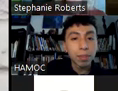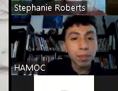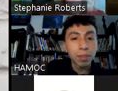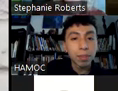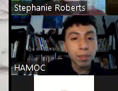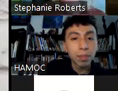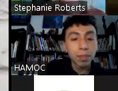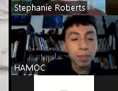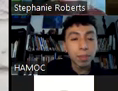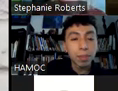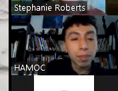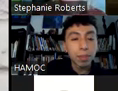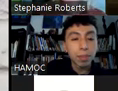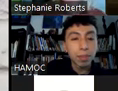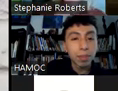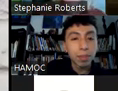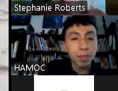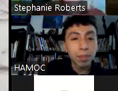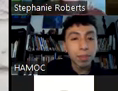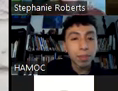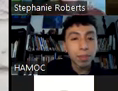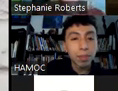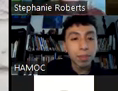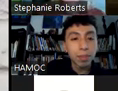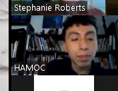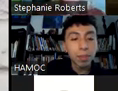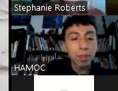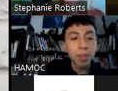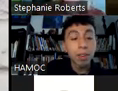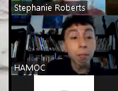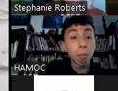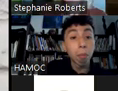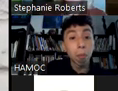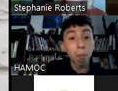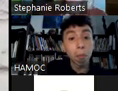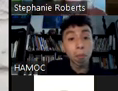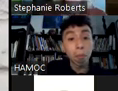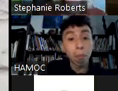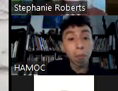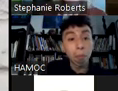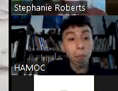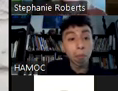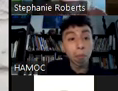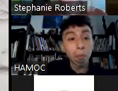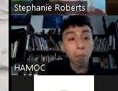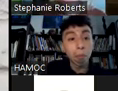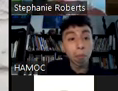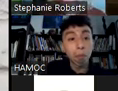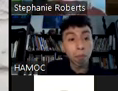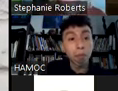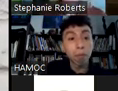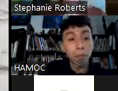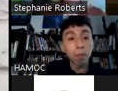the real objects as opposed to a painting of them. So we're kind of tricking the eye of the